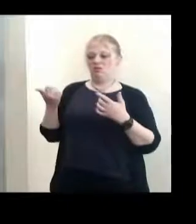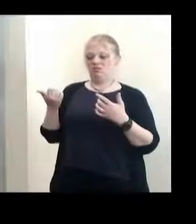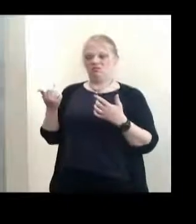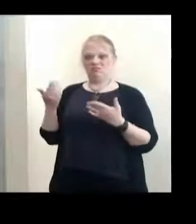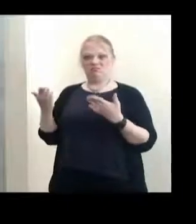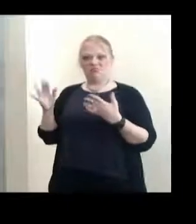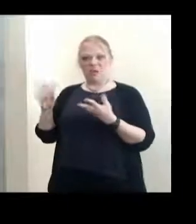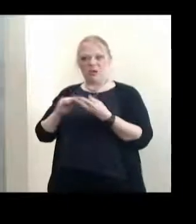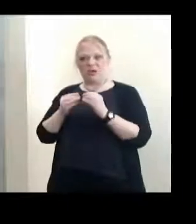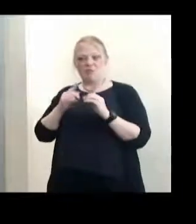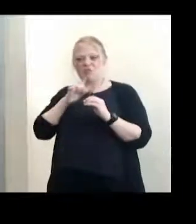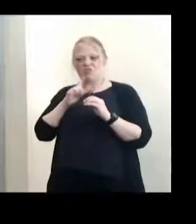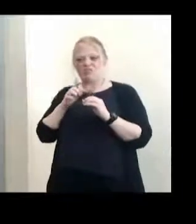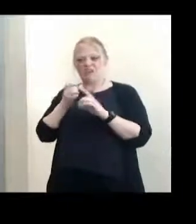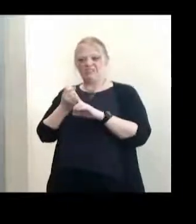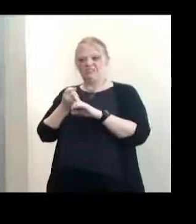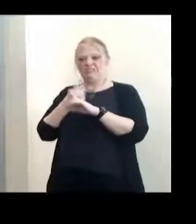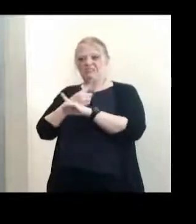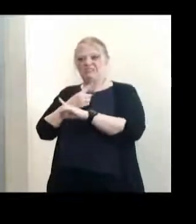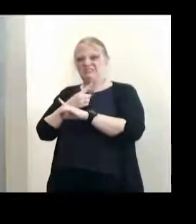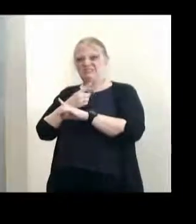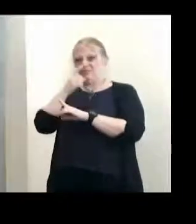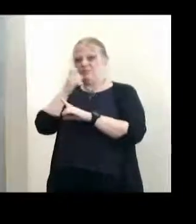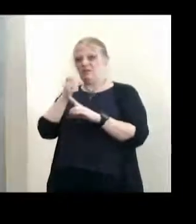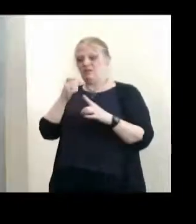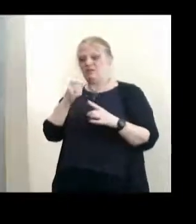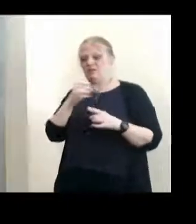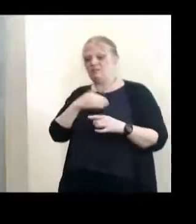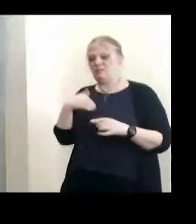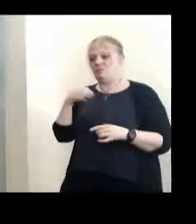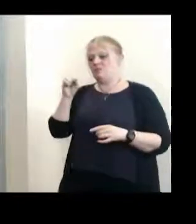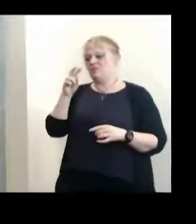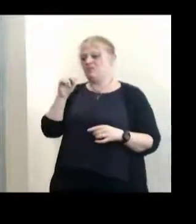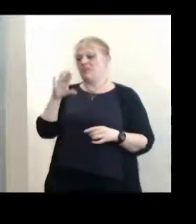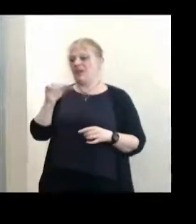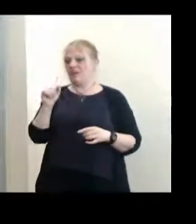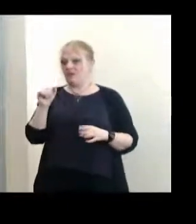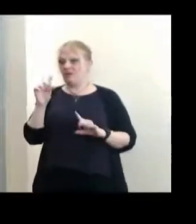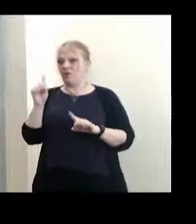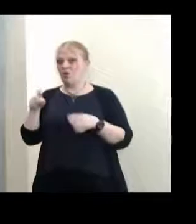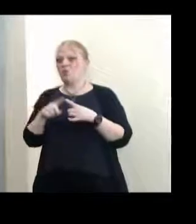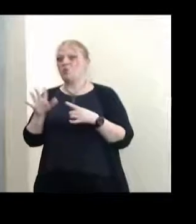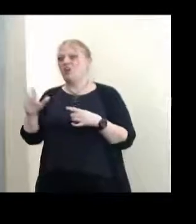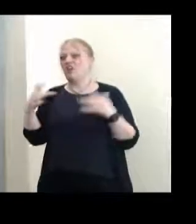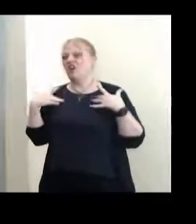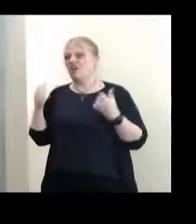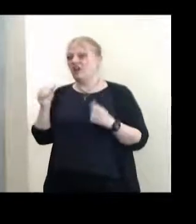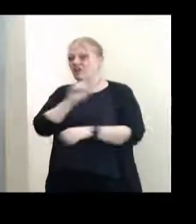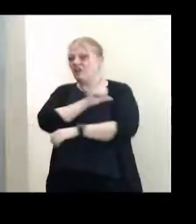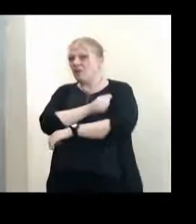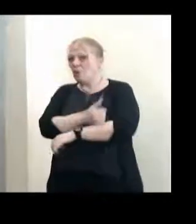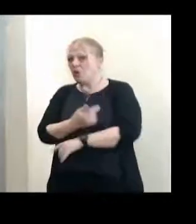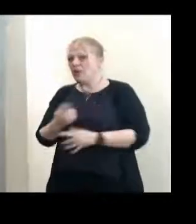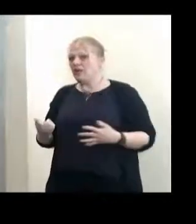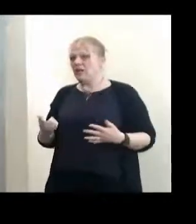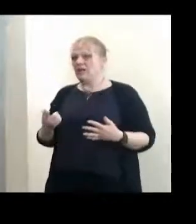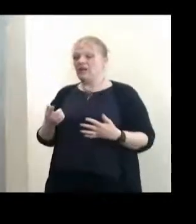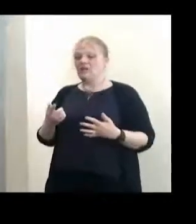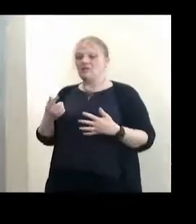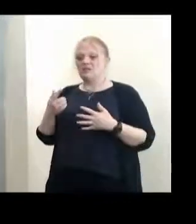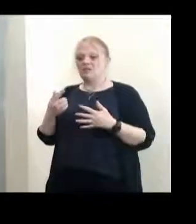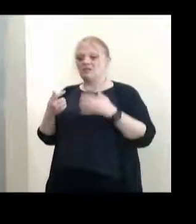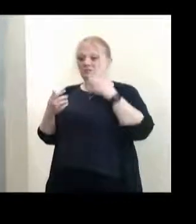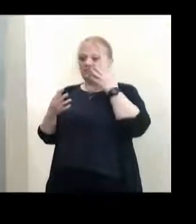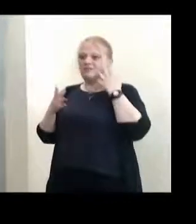skewed because members of Seneca Nation go to the Seneca Health Authority? I imagine there's some Indian Health Service equivalent